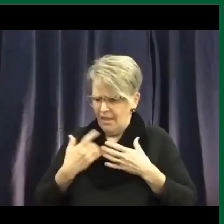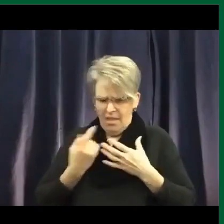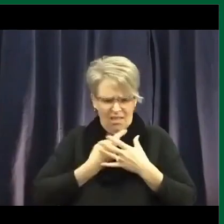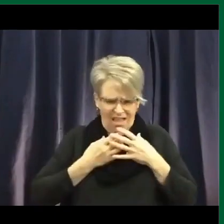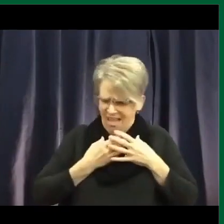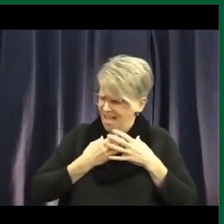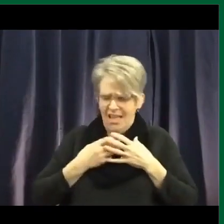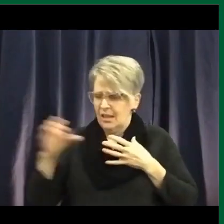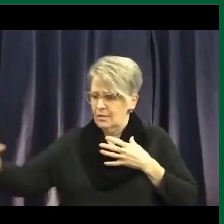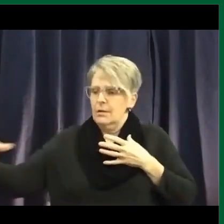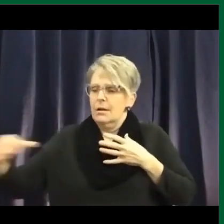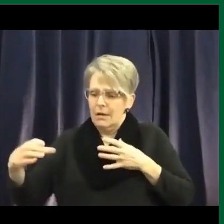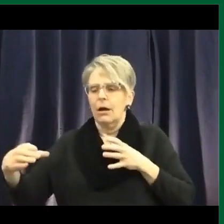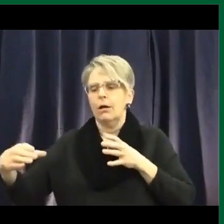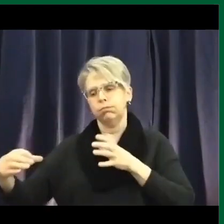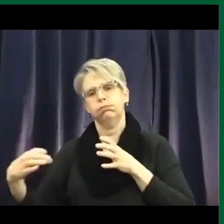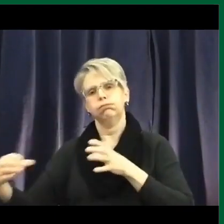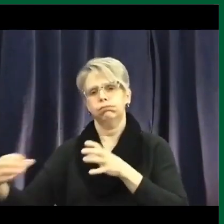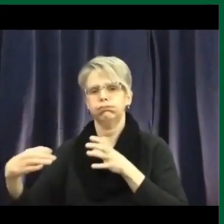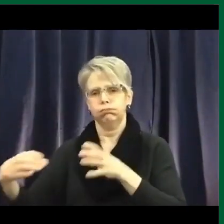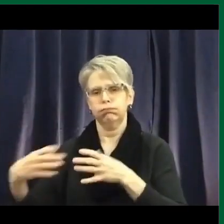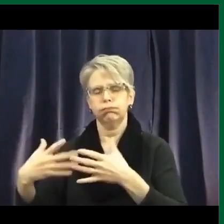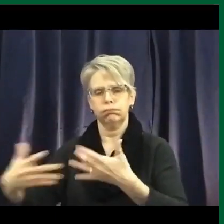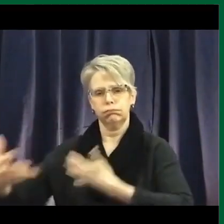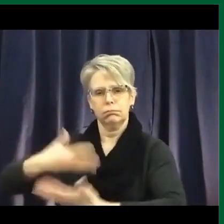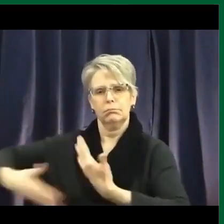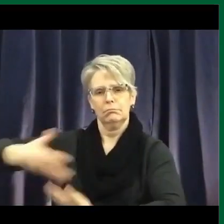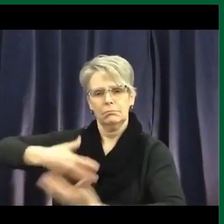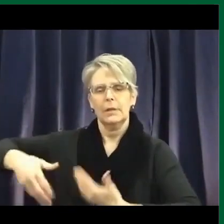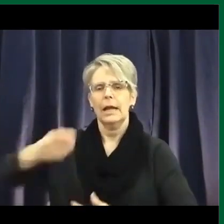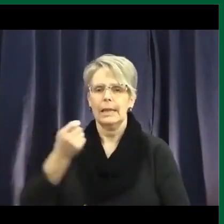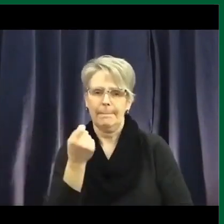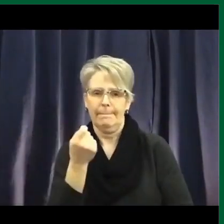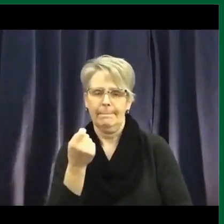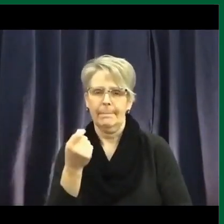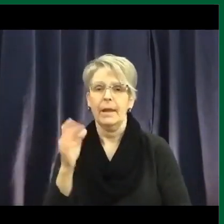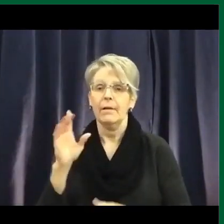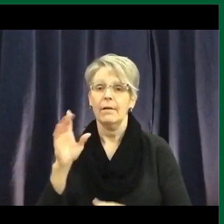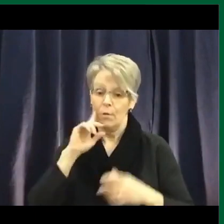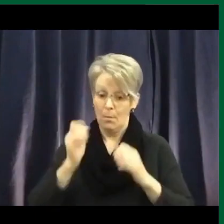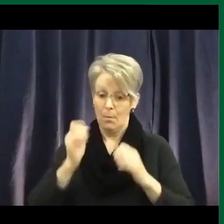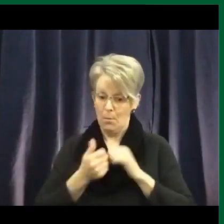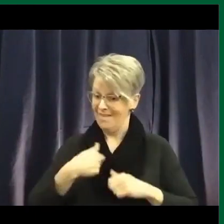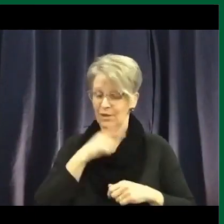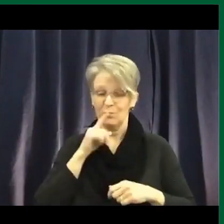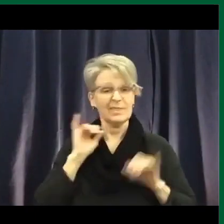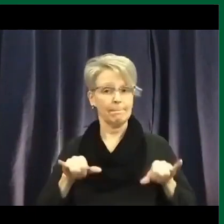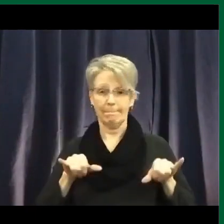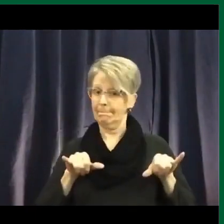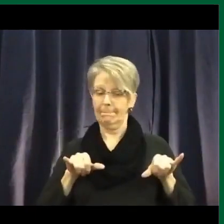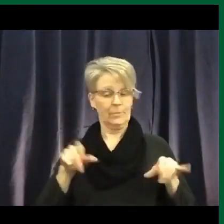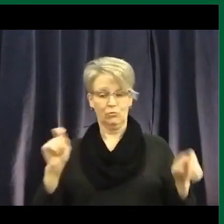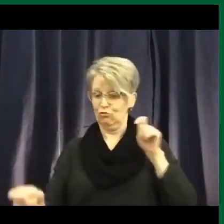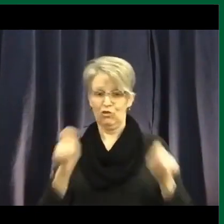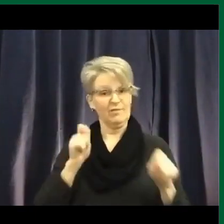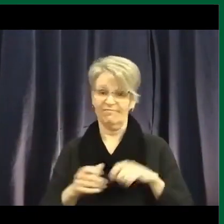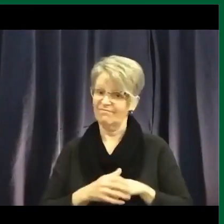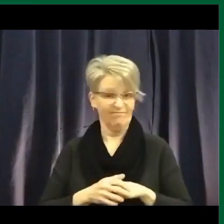that additional support. But again, I think for most of us, we should not change anything. And if anything, actually, we